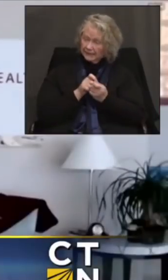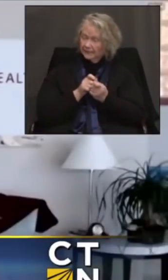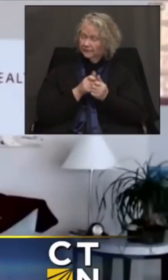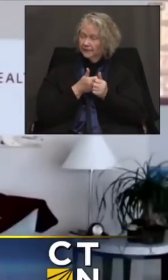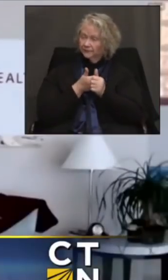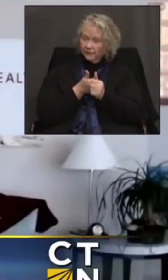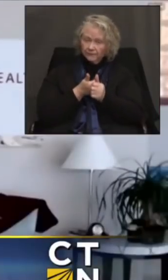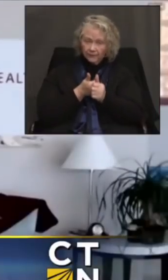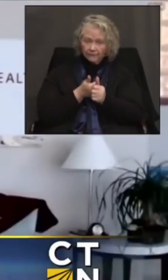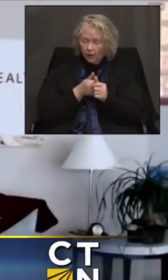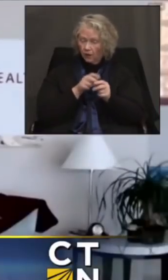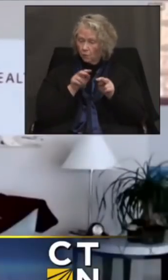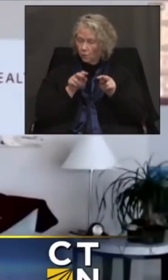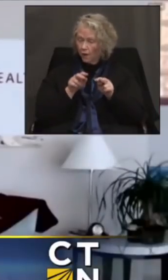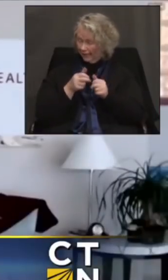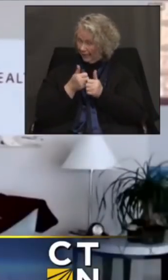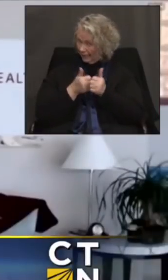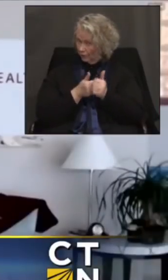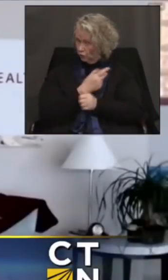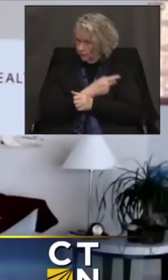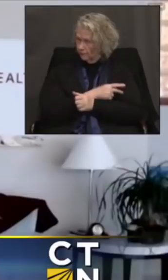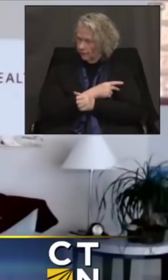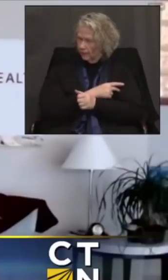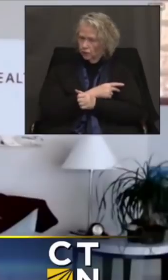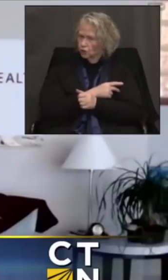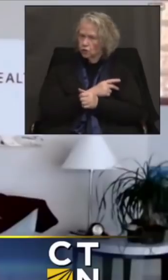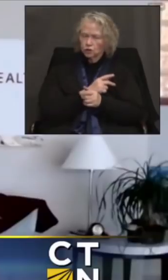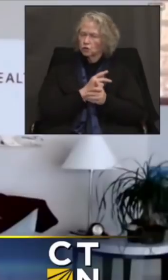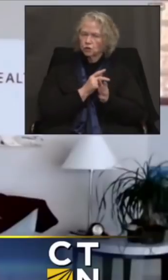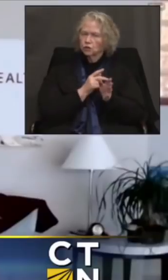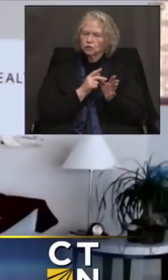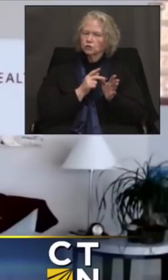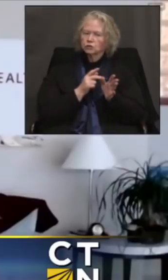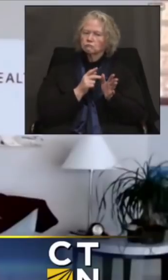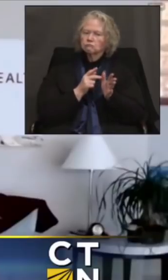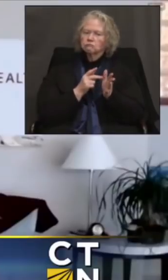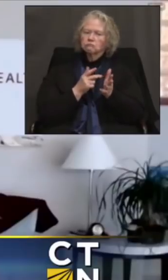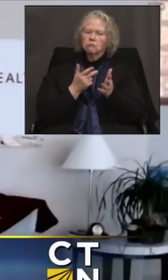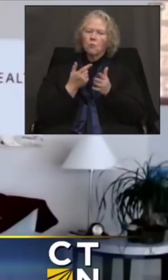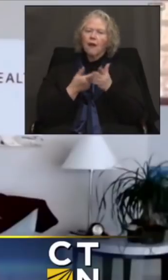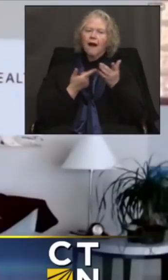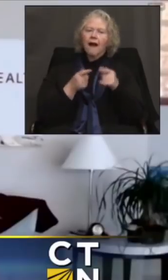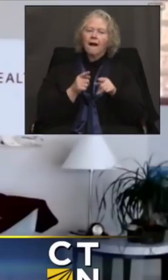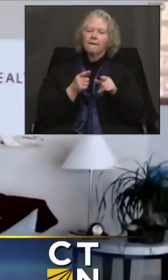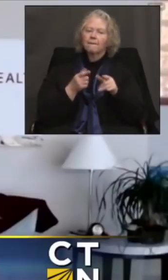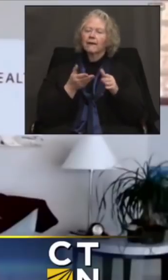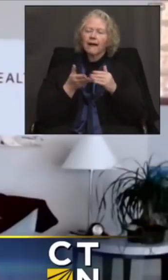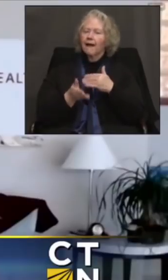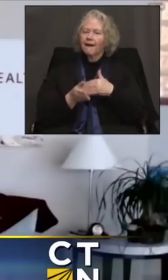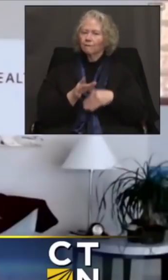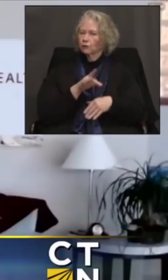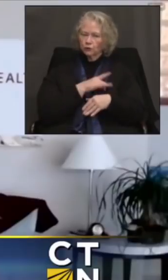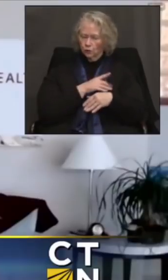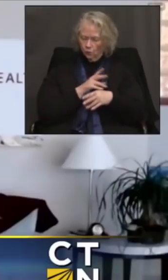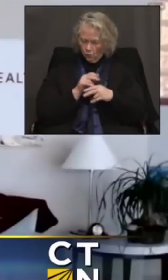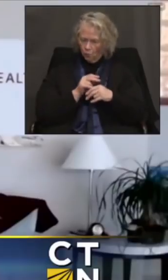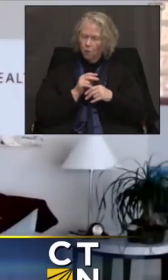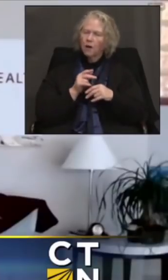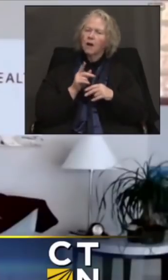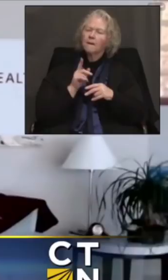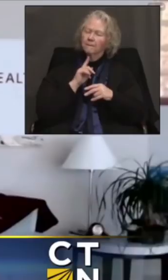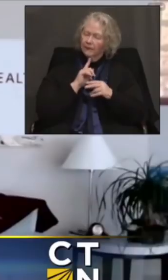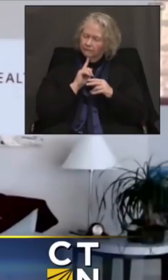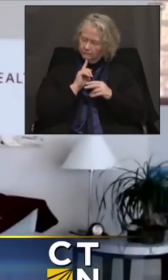specifically every single COVID patient for what the lingering effects are, but we are for